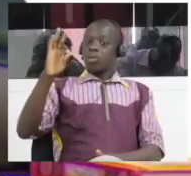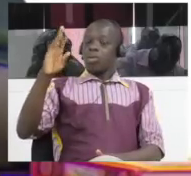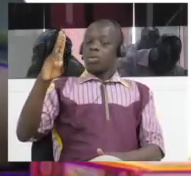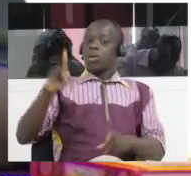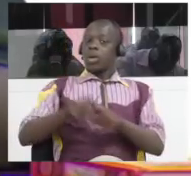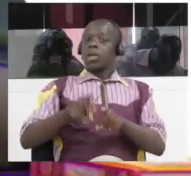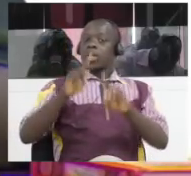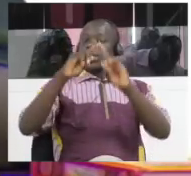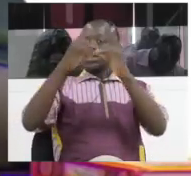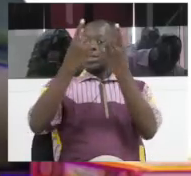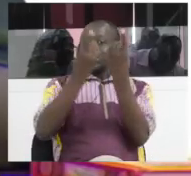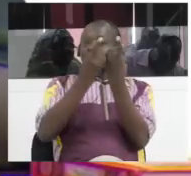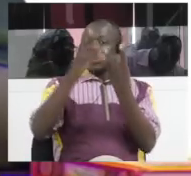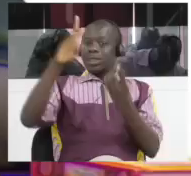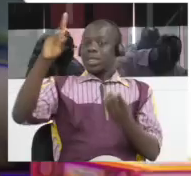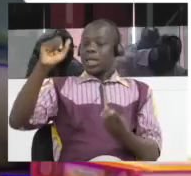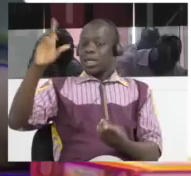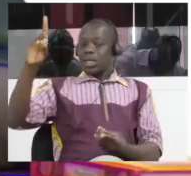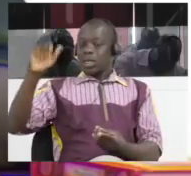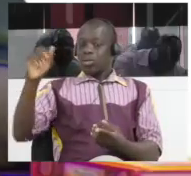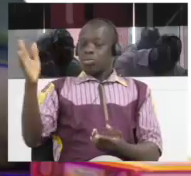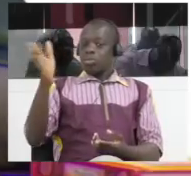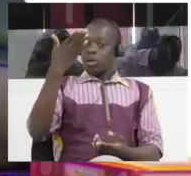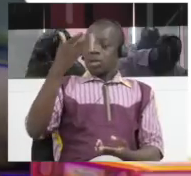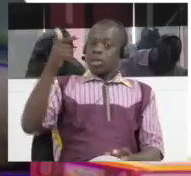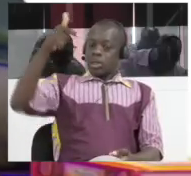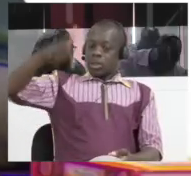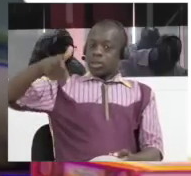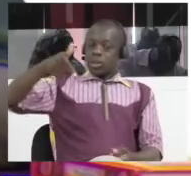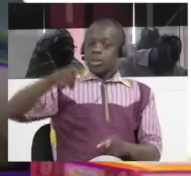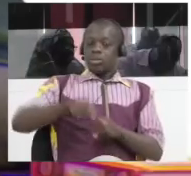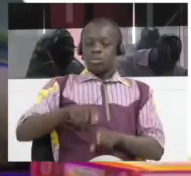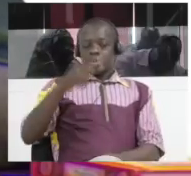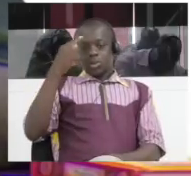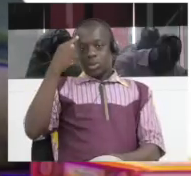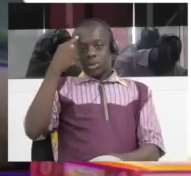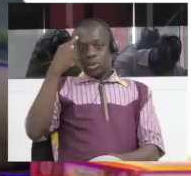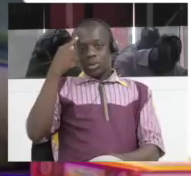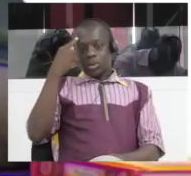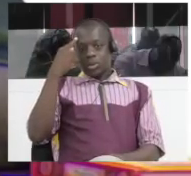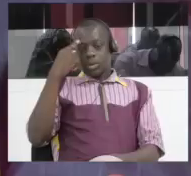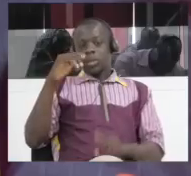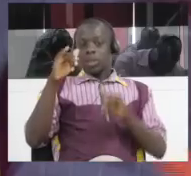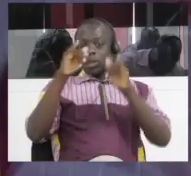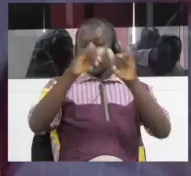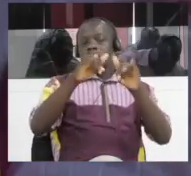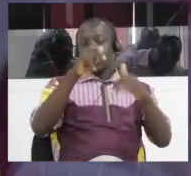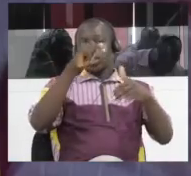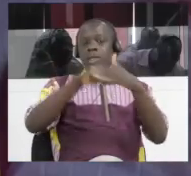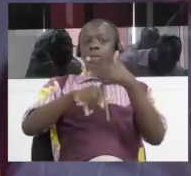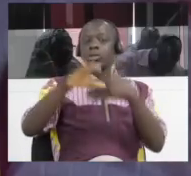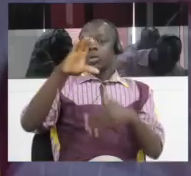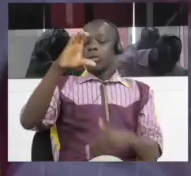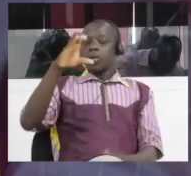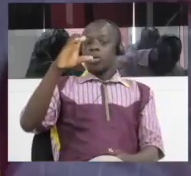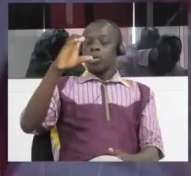National Army, General Dada, was away in Nigeria. So we decided to go to the residence